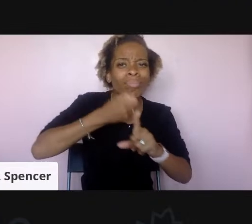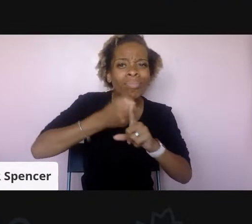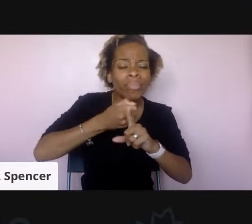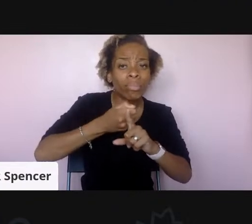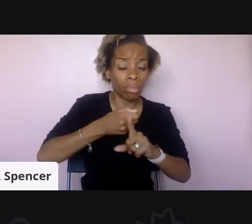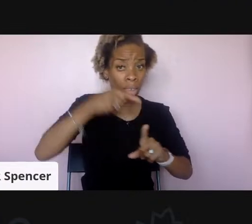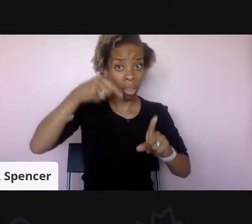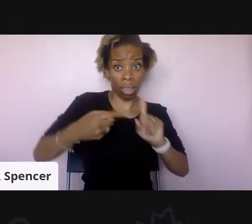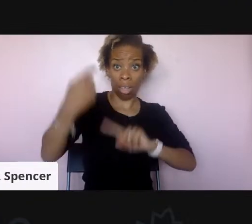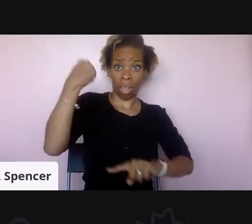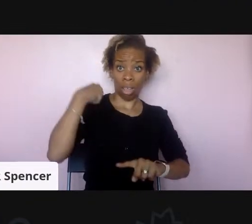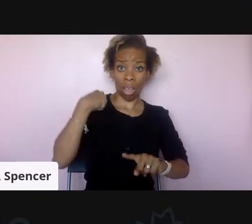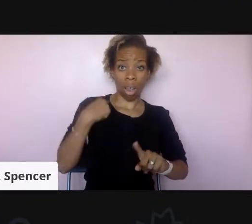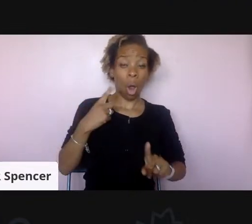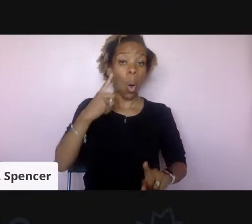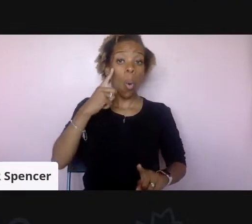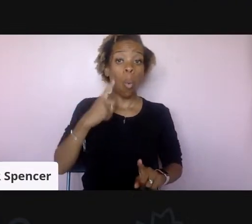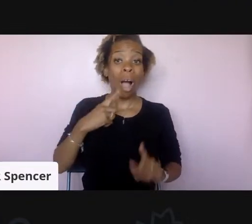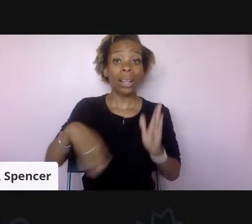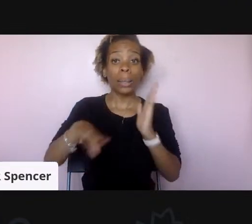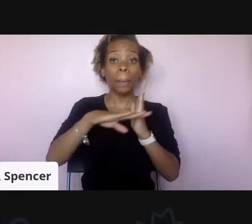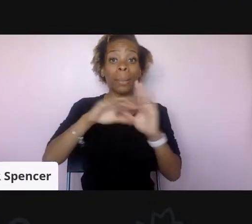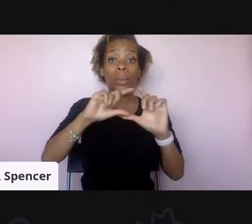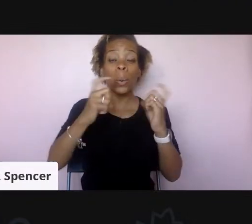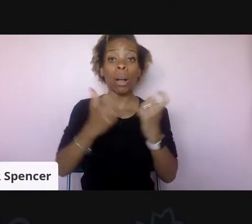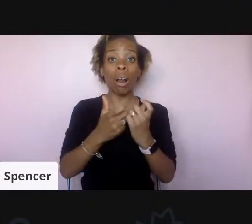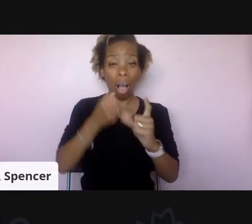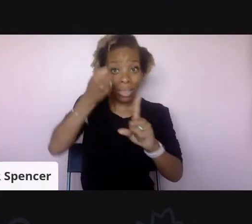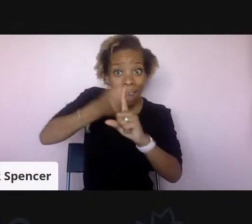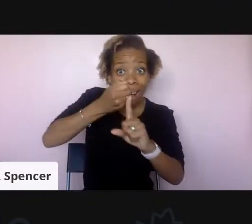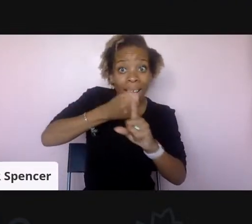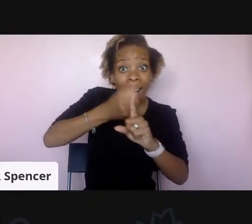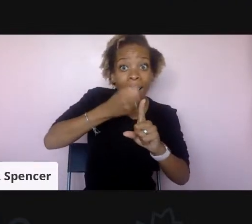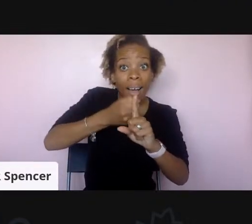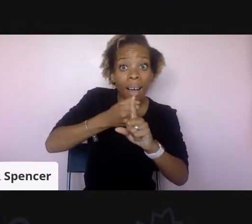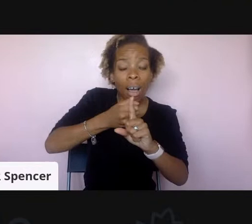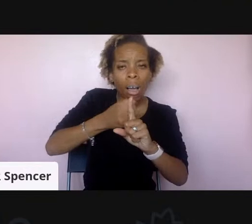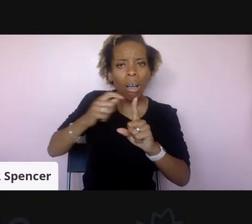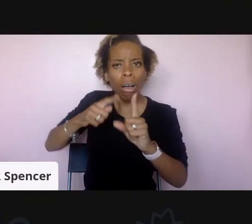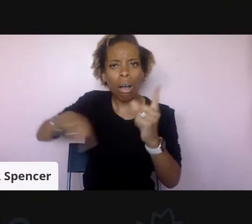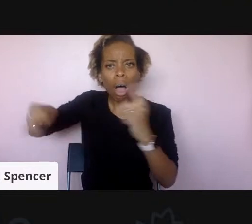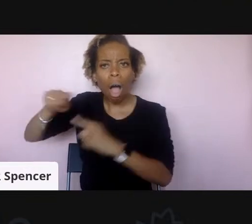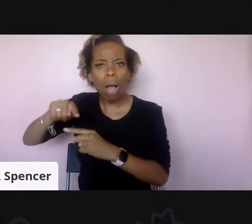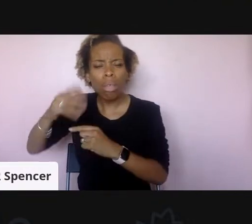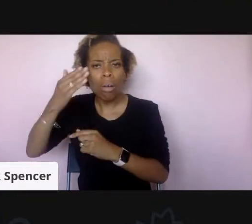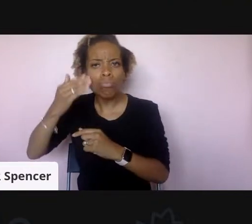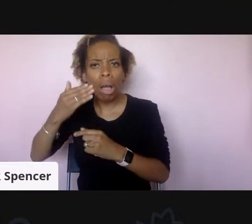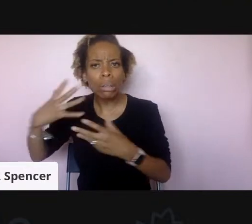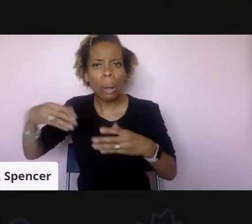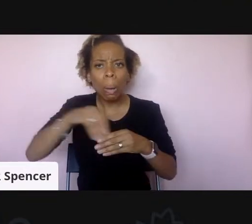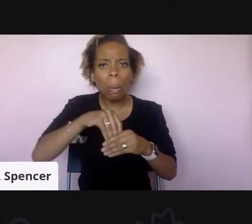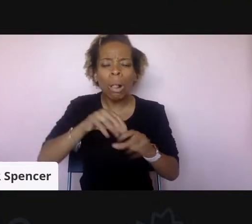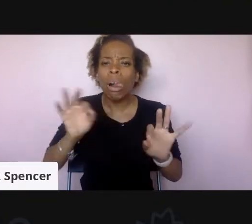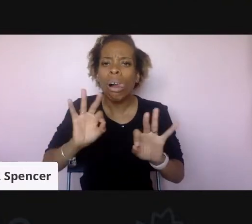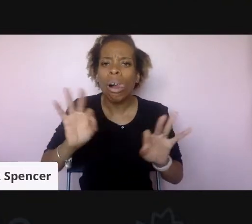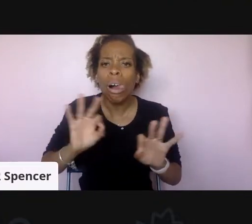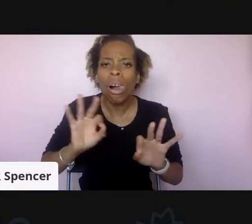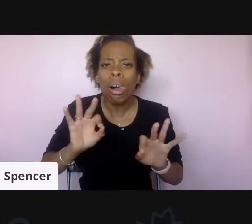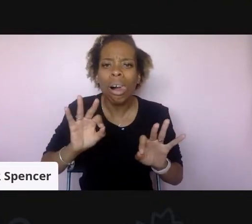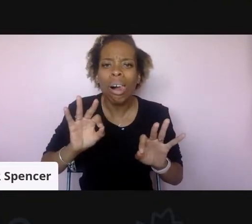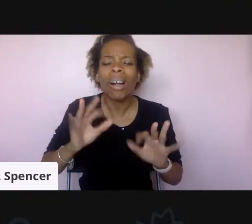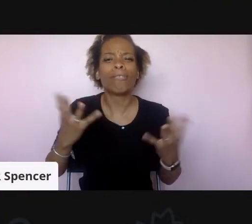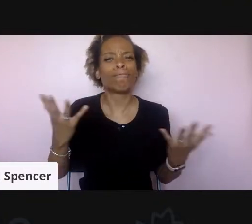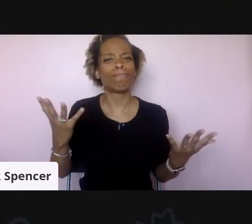dominated by a white middle-class agenda for obvious reasons in terms of their not being included.